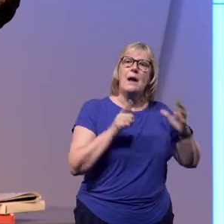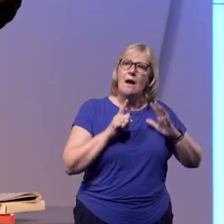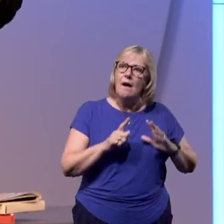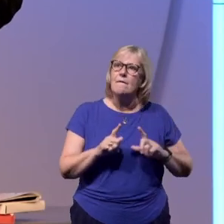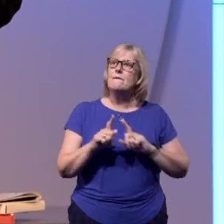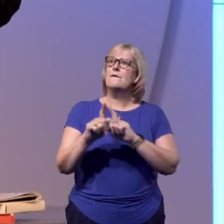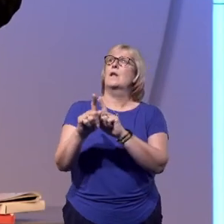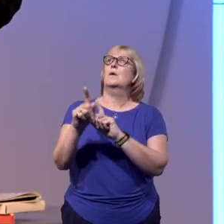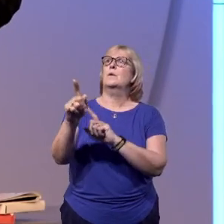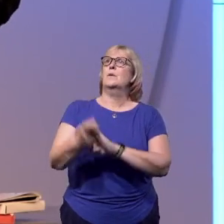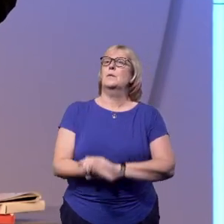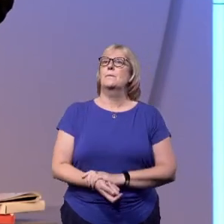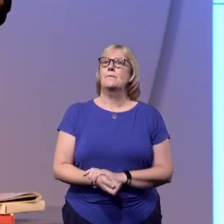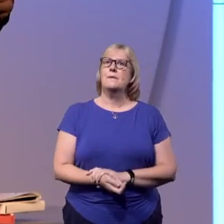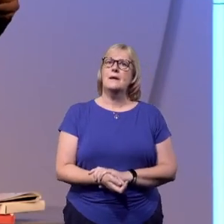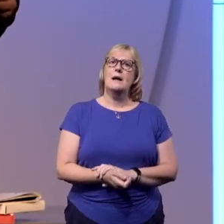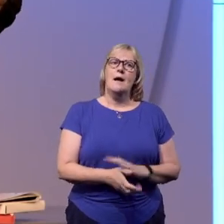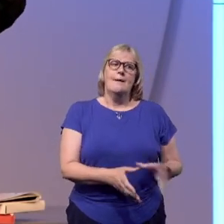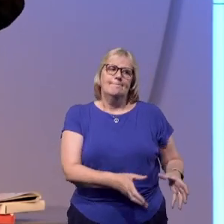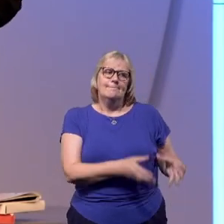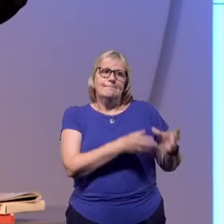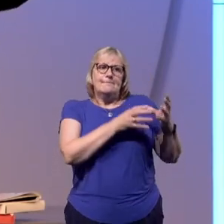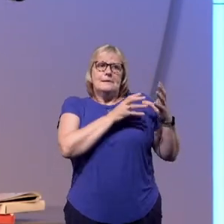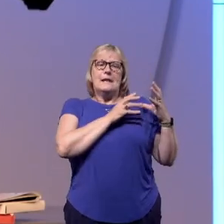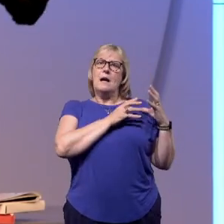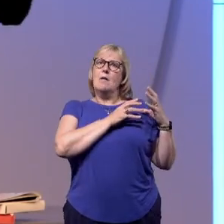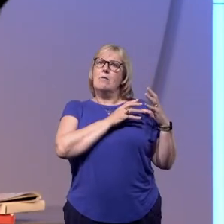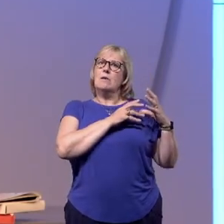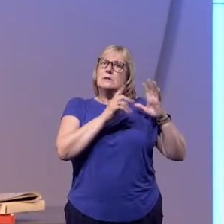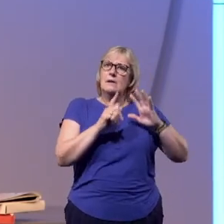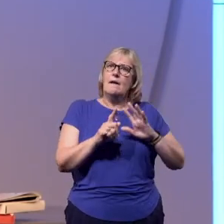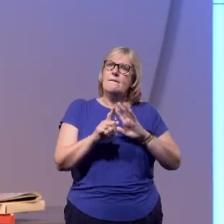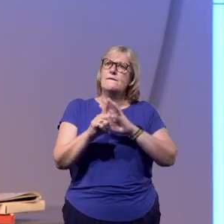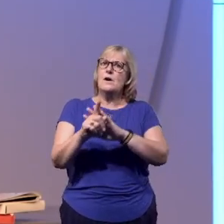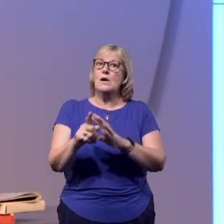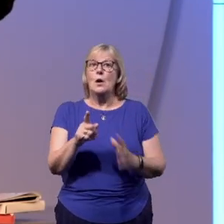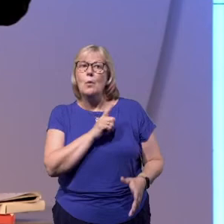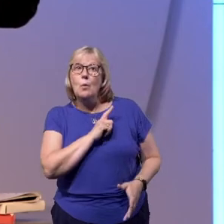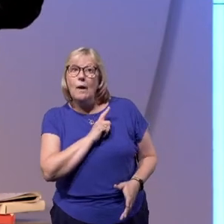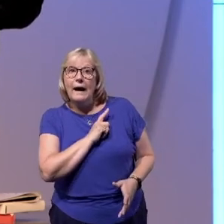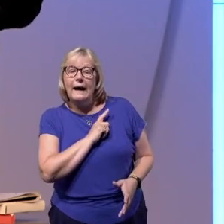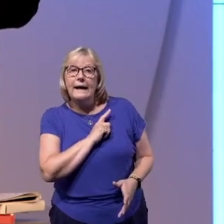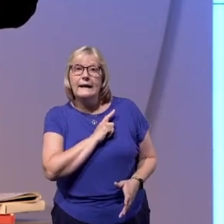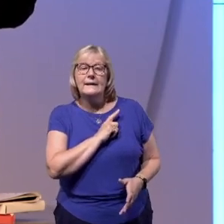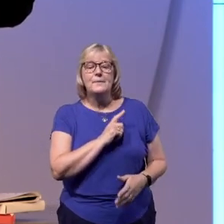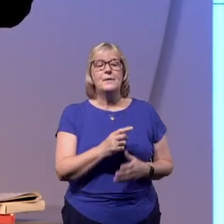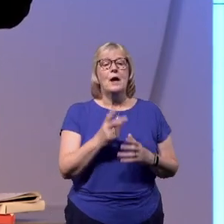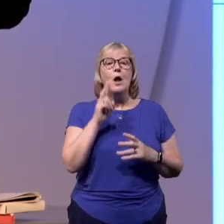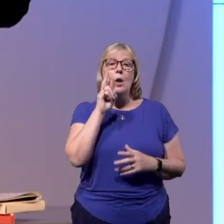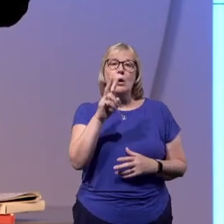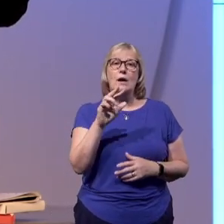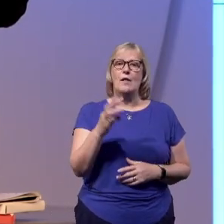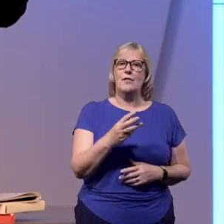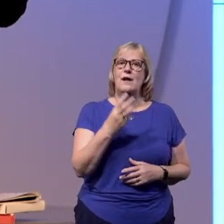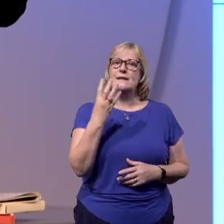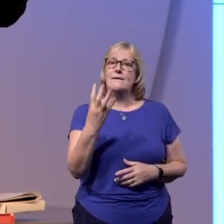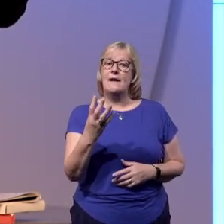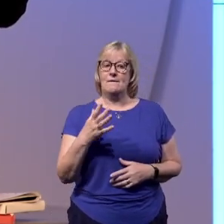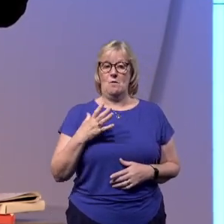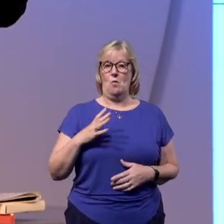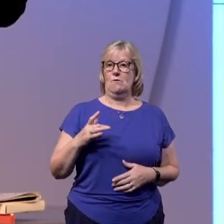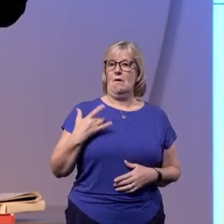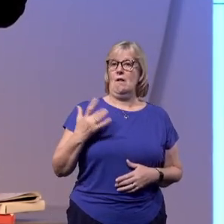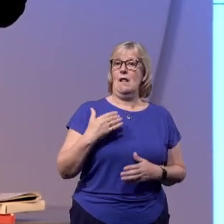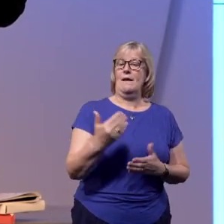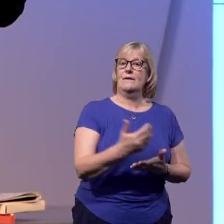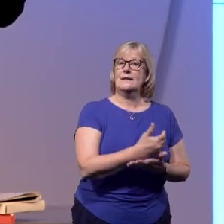their cross. Now, why do it? What's the reason to do it? Have a look down, verse 35. Whoever wants to save his life will lose